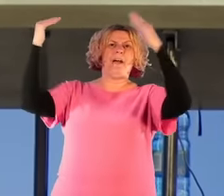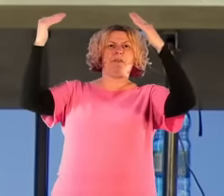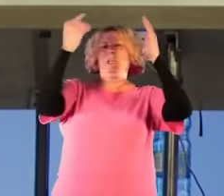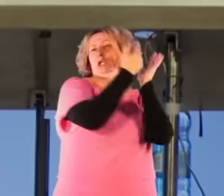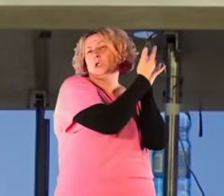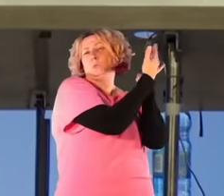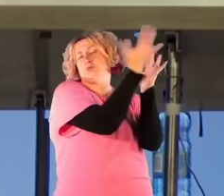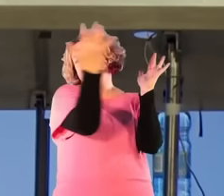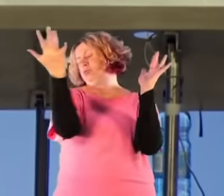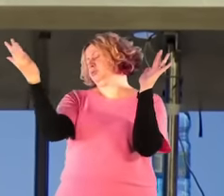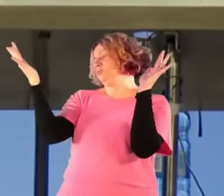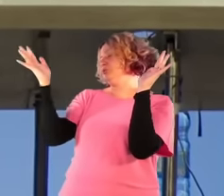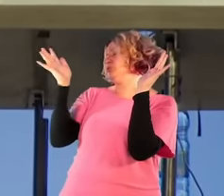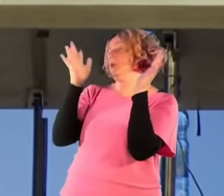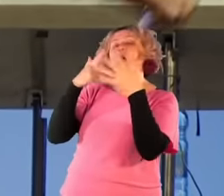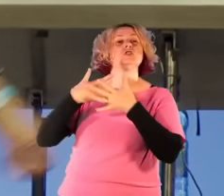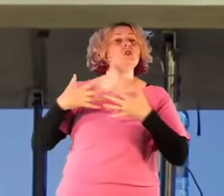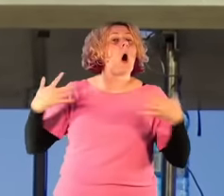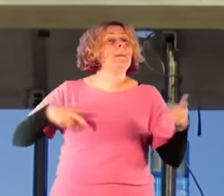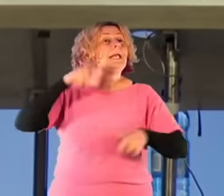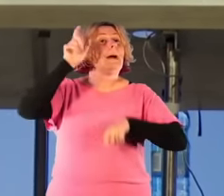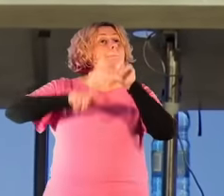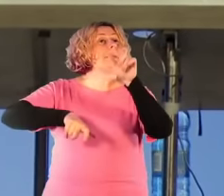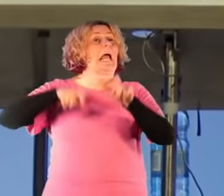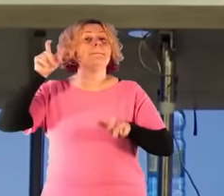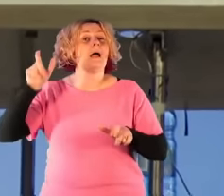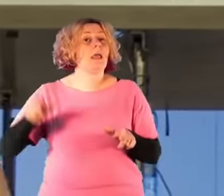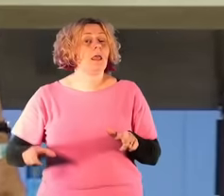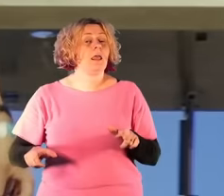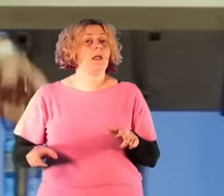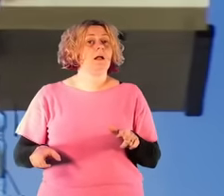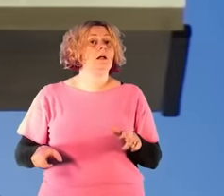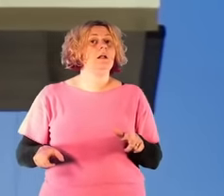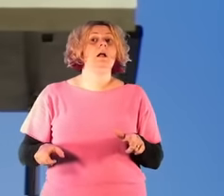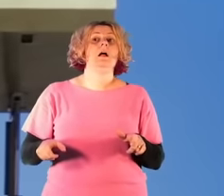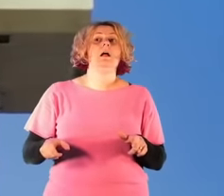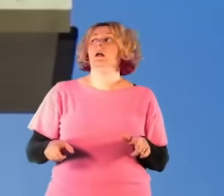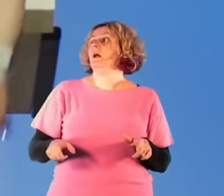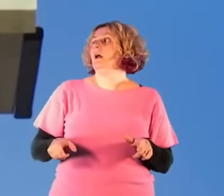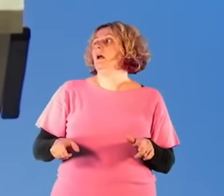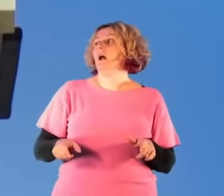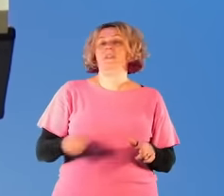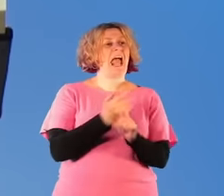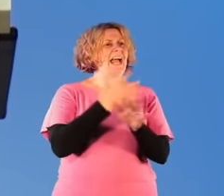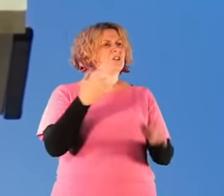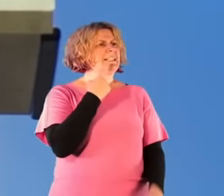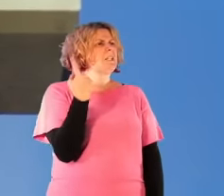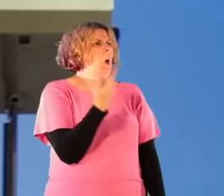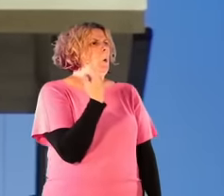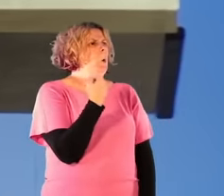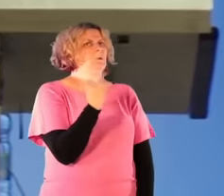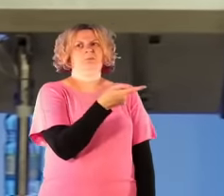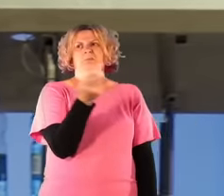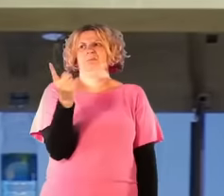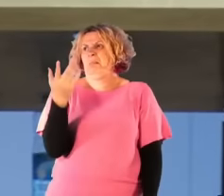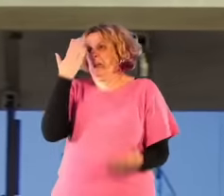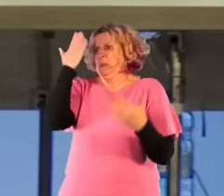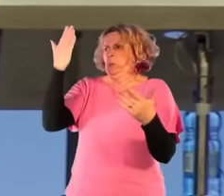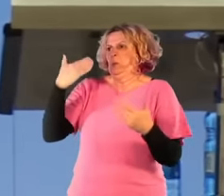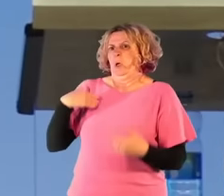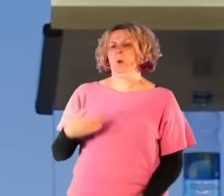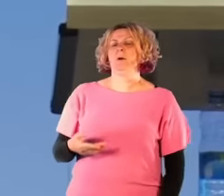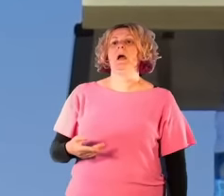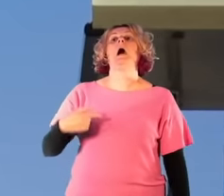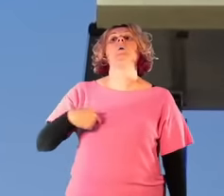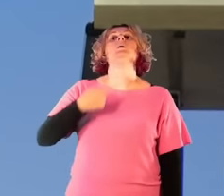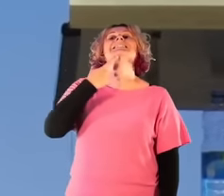just so many of them. This huge number, and the living creature says, you know, who are they? And John says, well, I don't know, you know. I'll tell